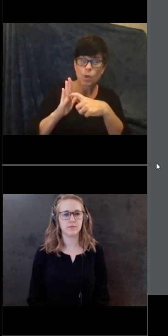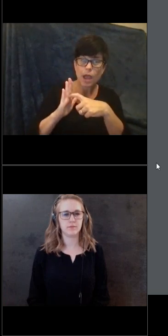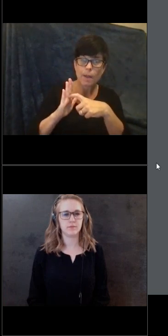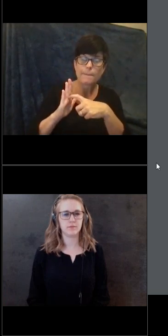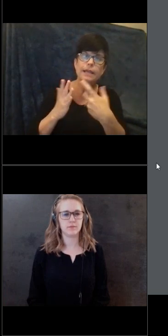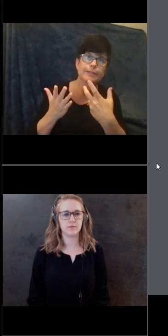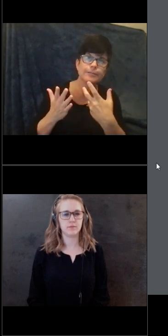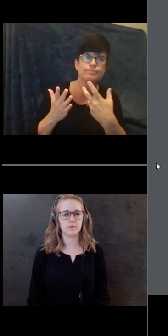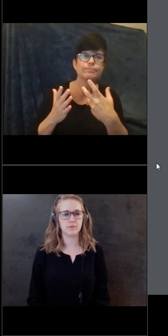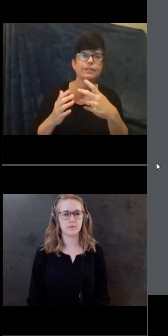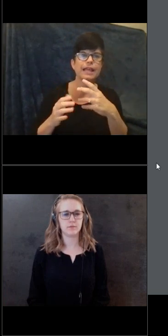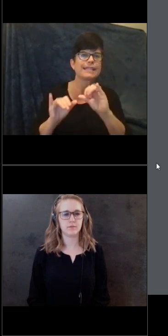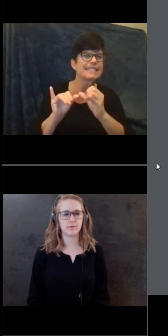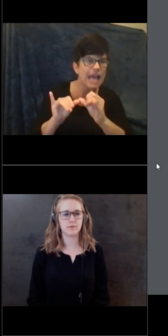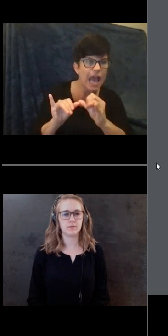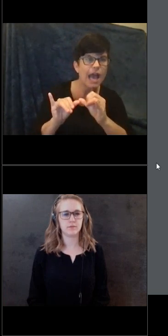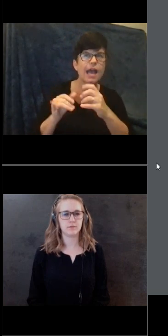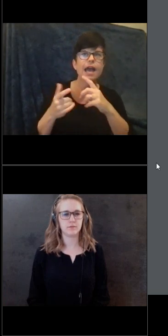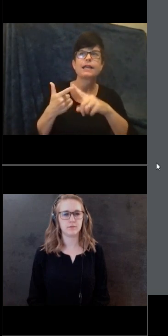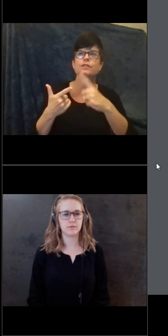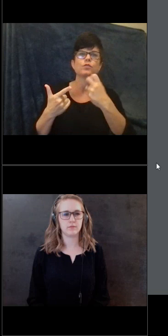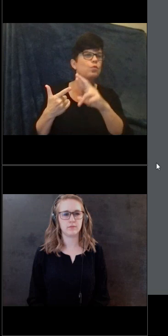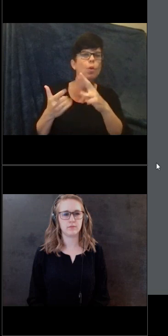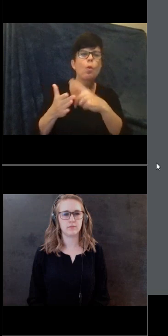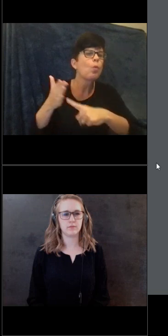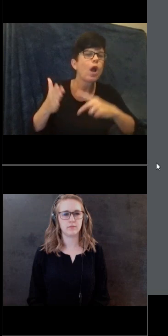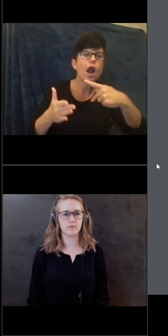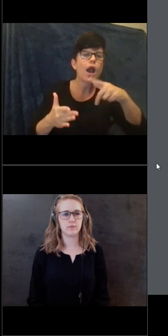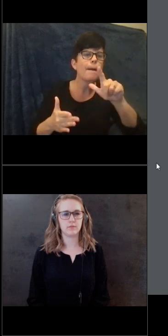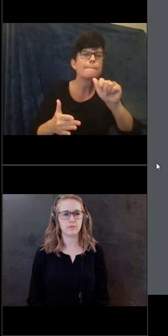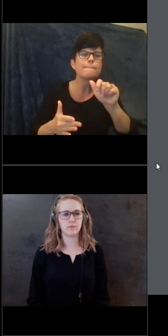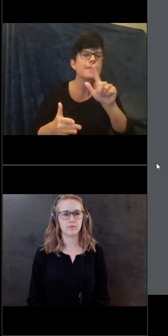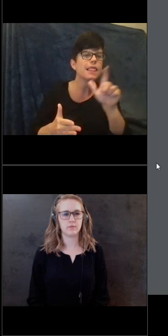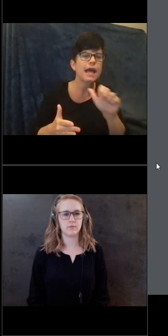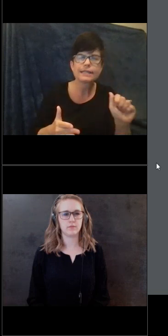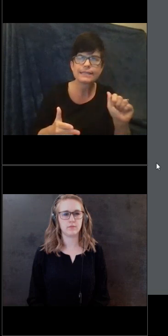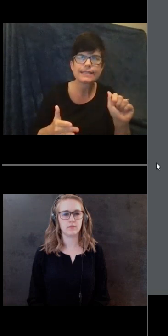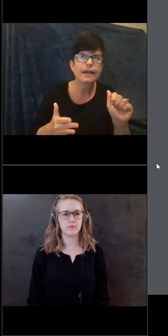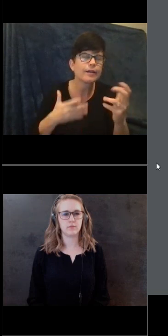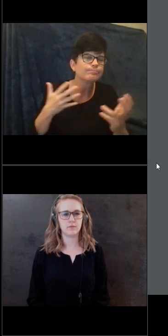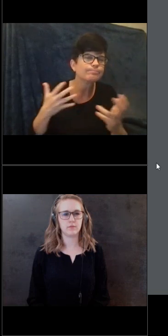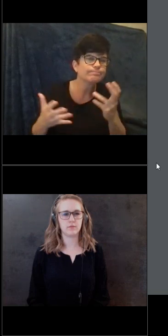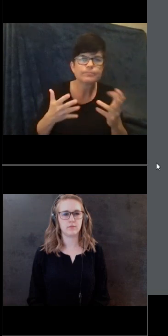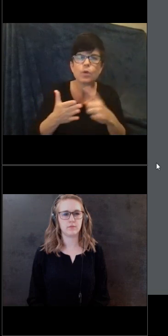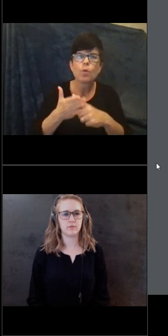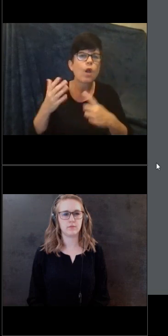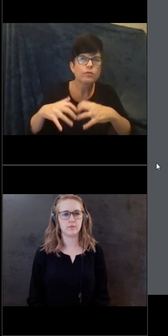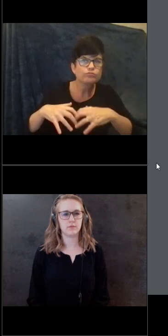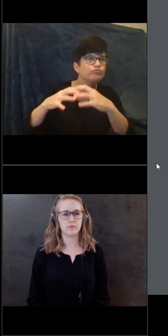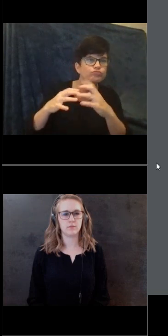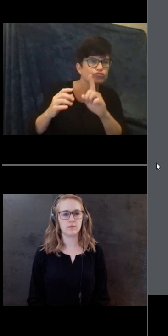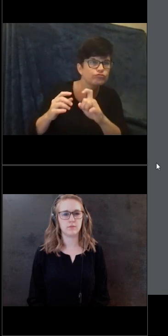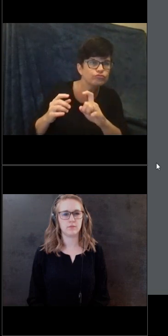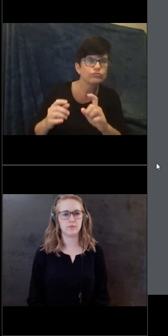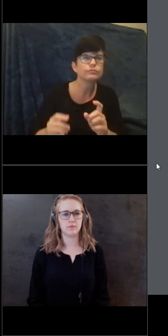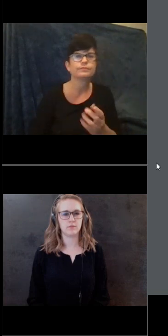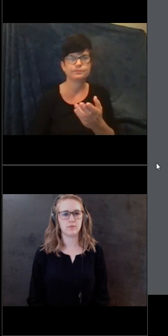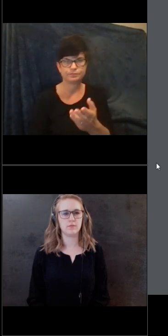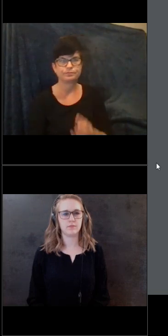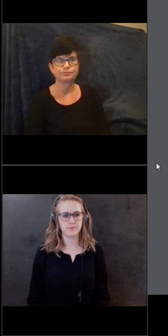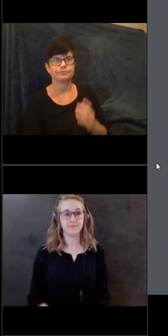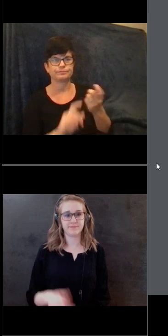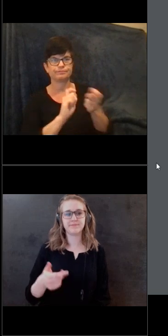the size or what that public plaza was going to be? Yes, and I want to